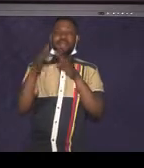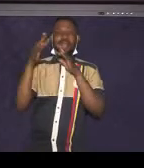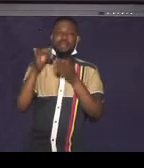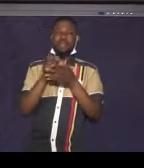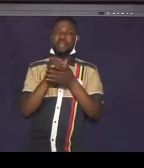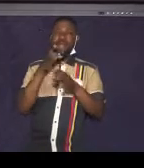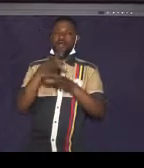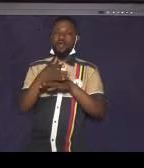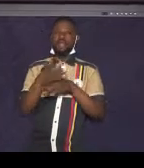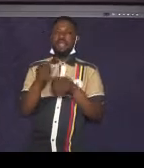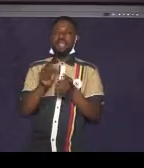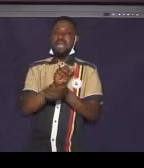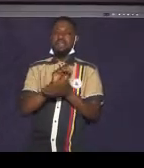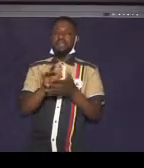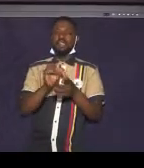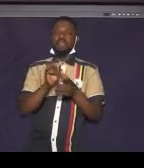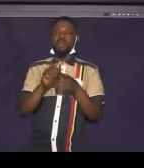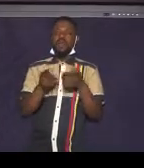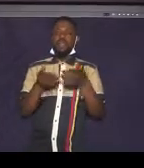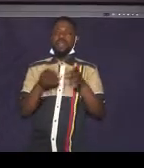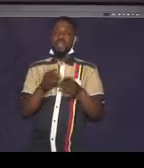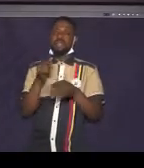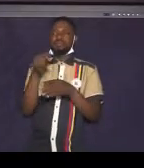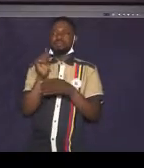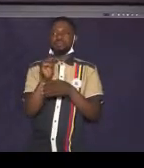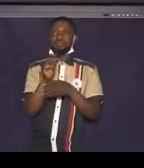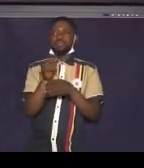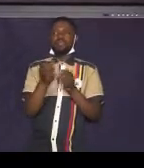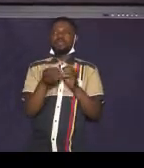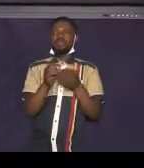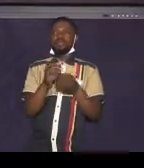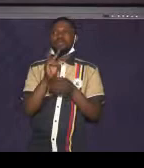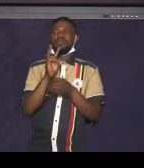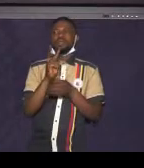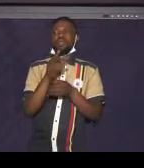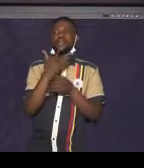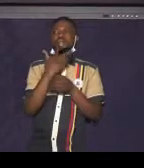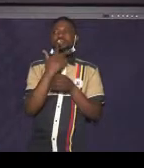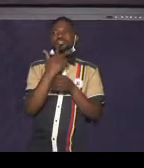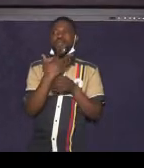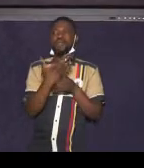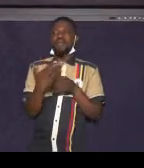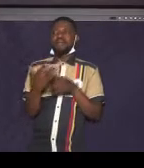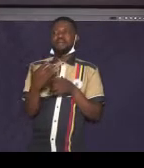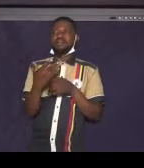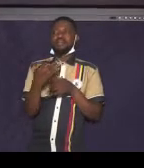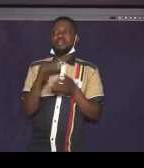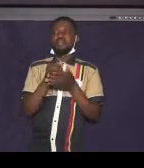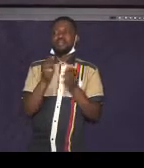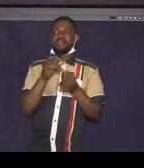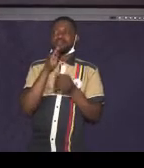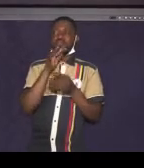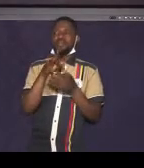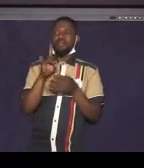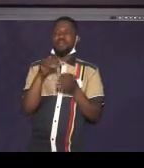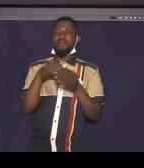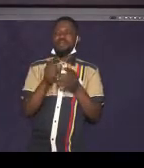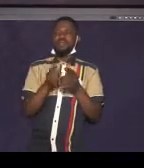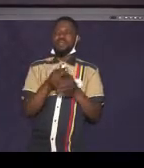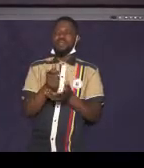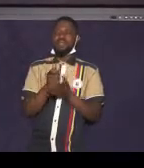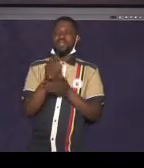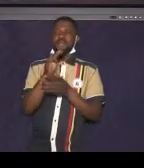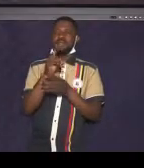that causes damage or death. Give a tick. Number 2, 3 items that could be found in first aid box. We have them many.